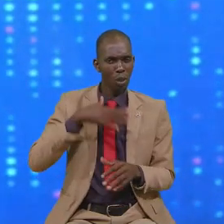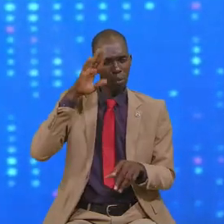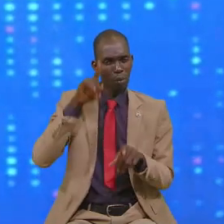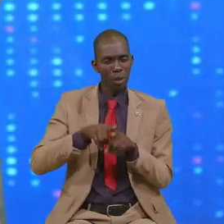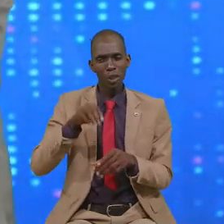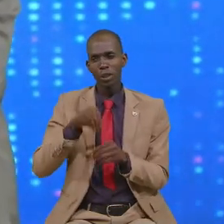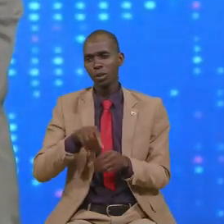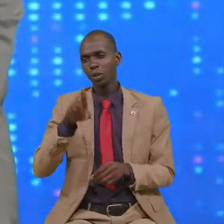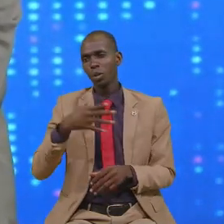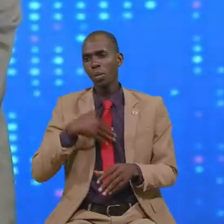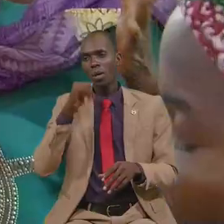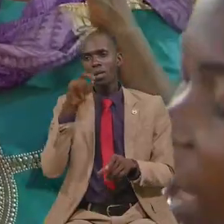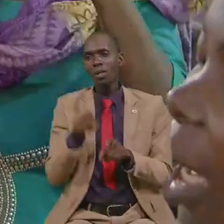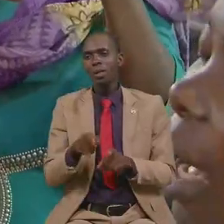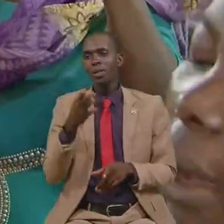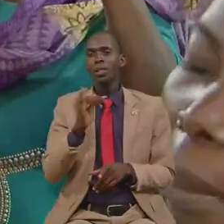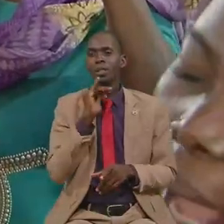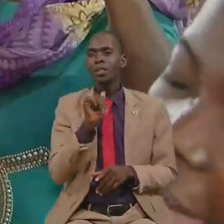sister, there's a new ability.